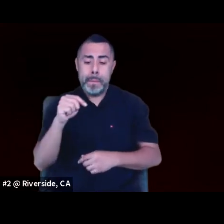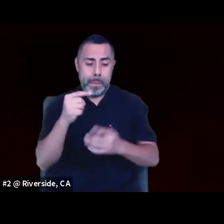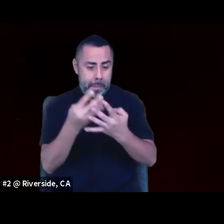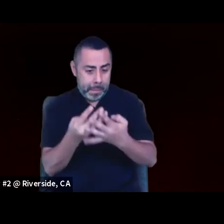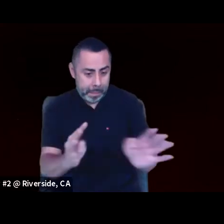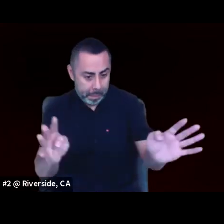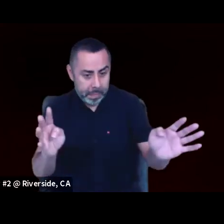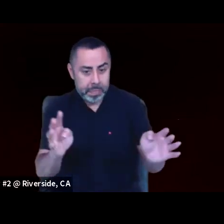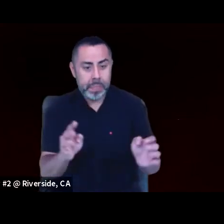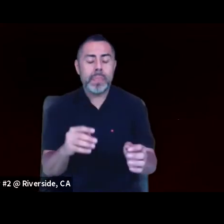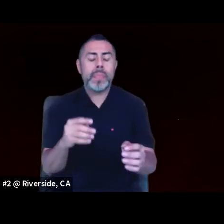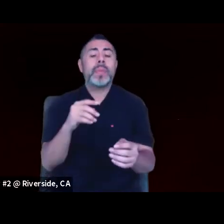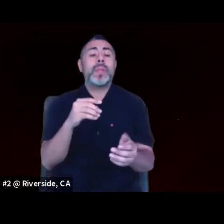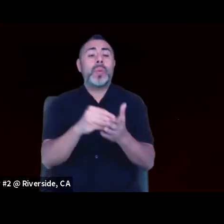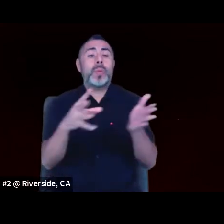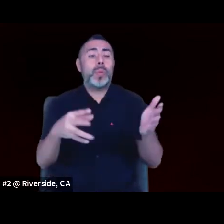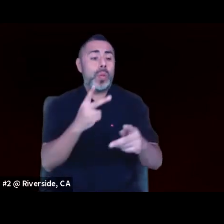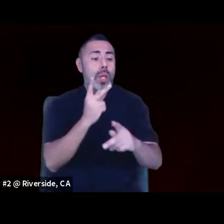those gains back.